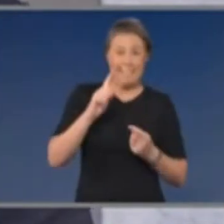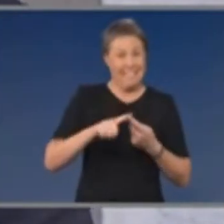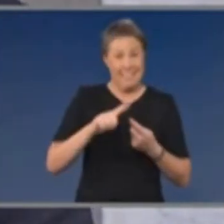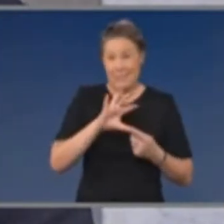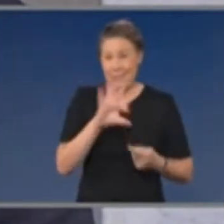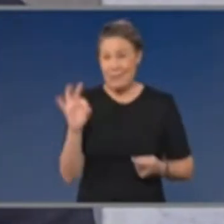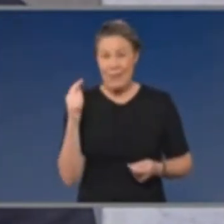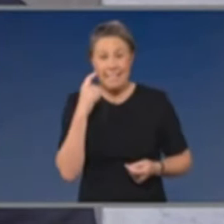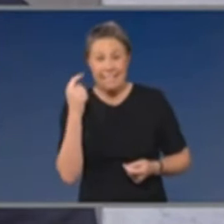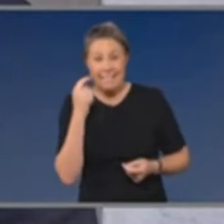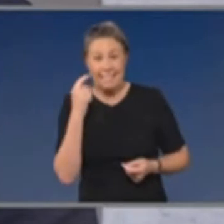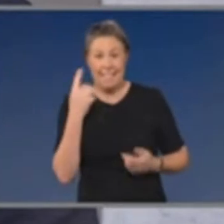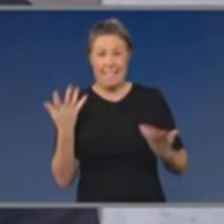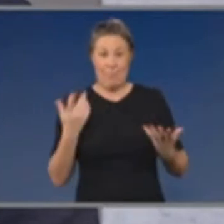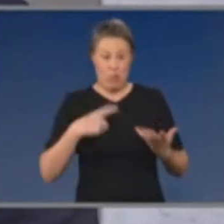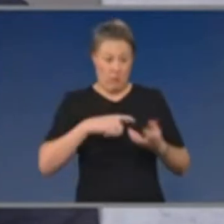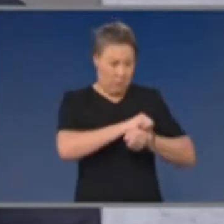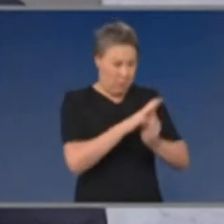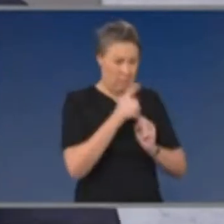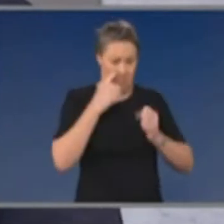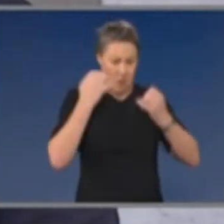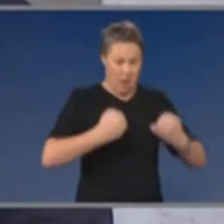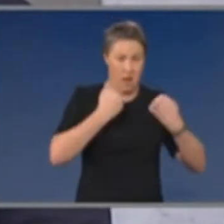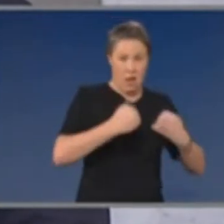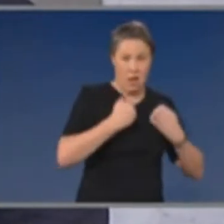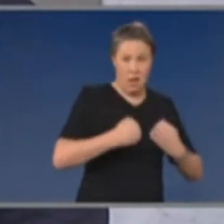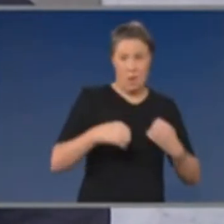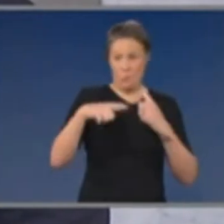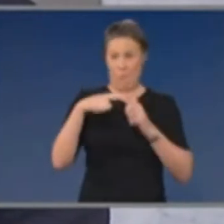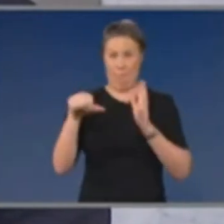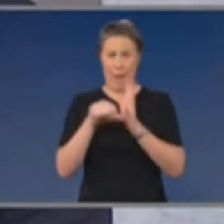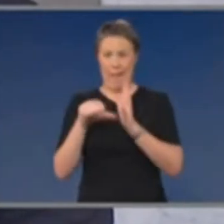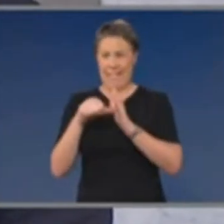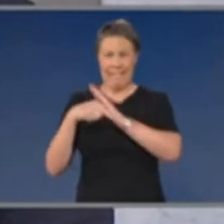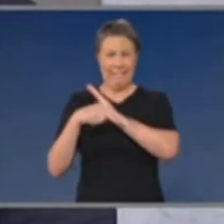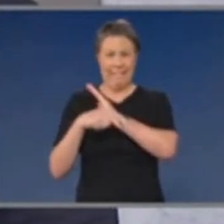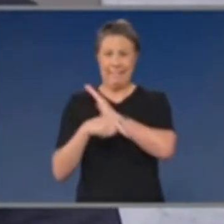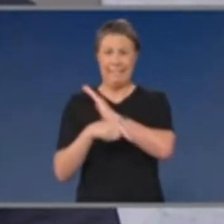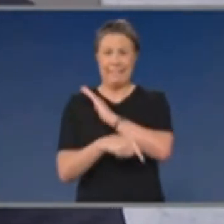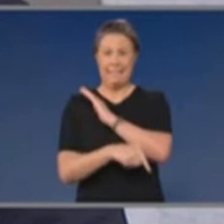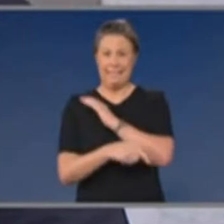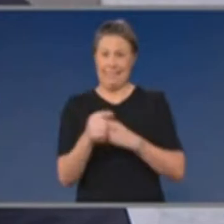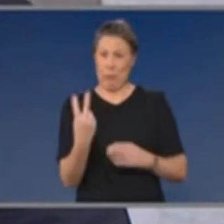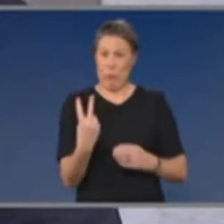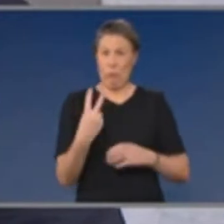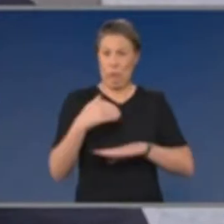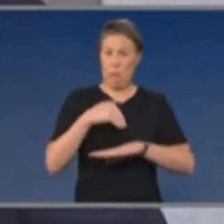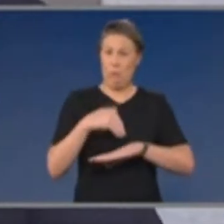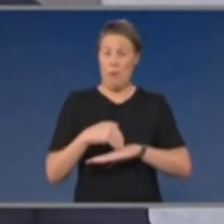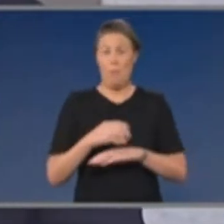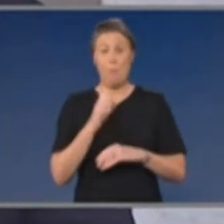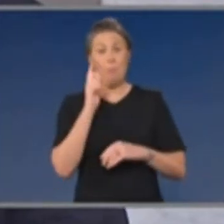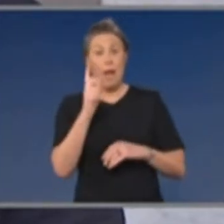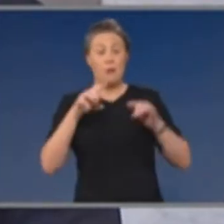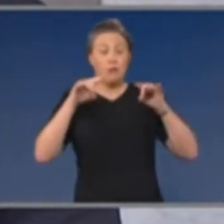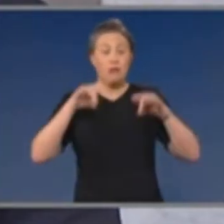and certainly on an economic front. And one of the key challenges that we have been working through as a federal cabinet, as our cabinet together